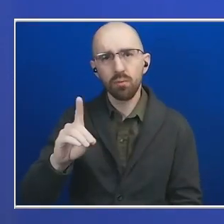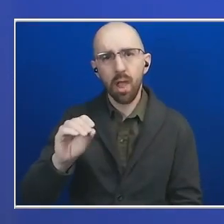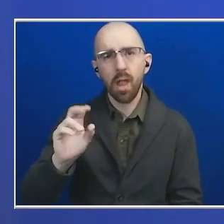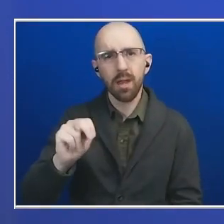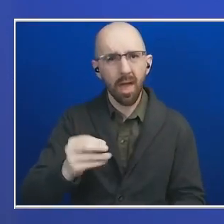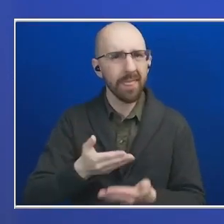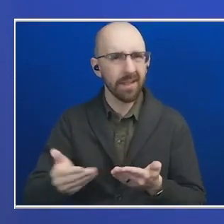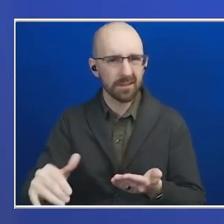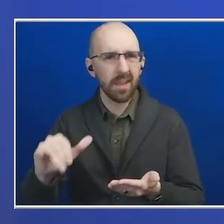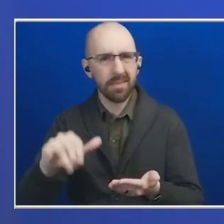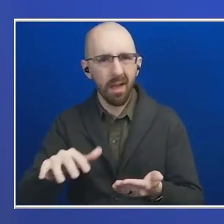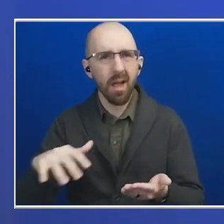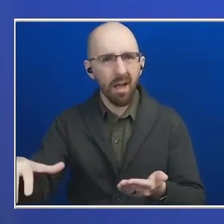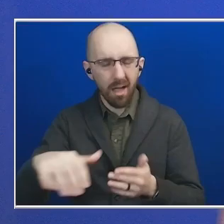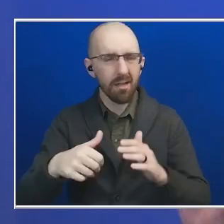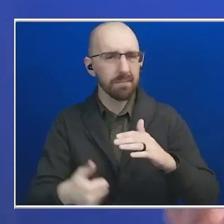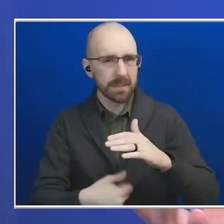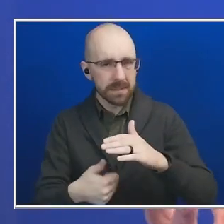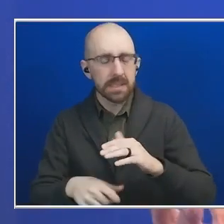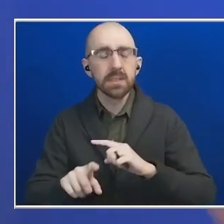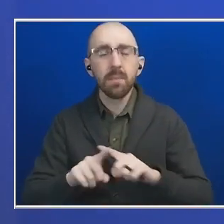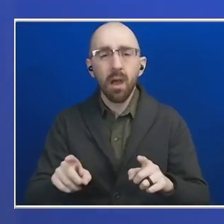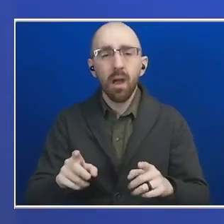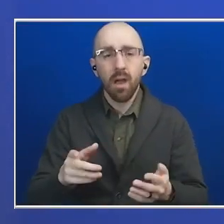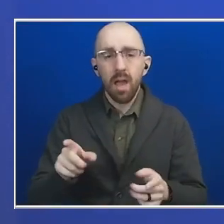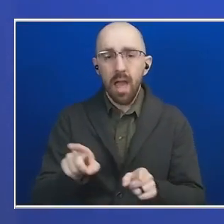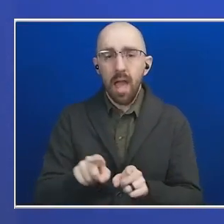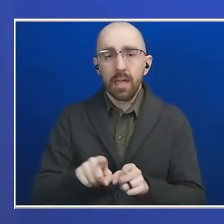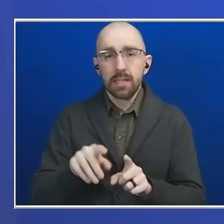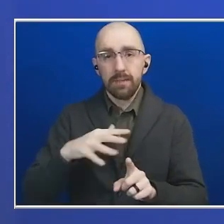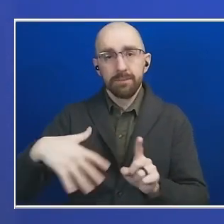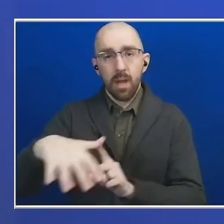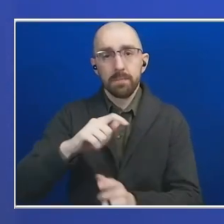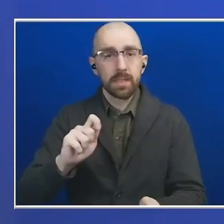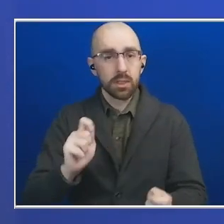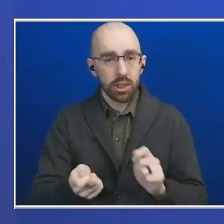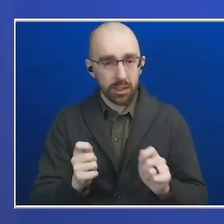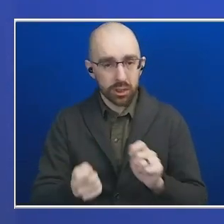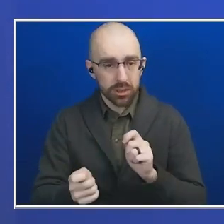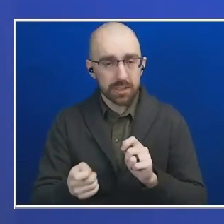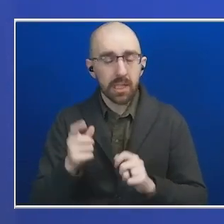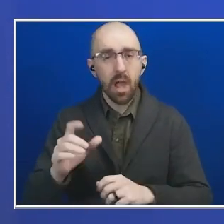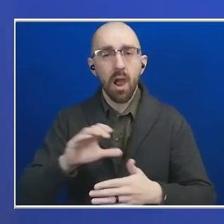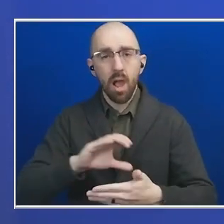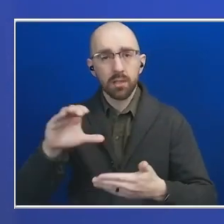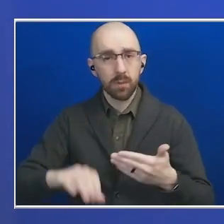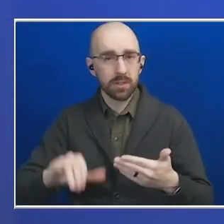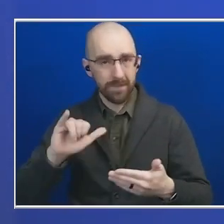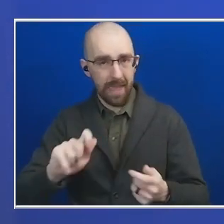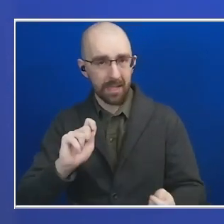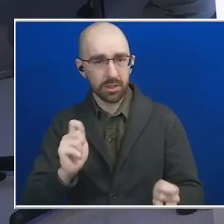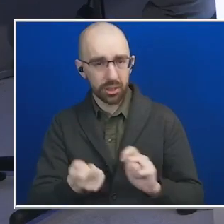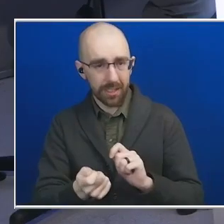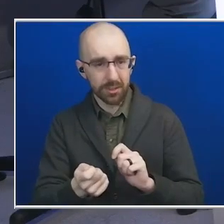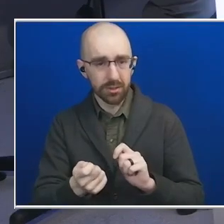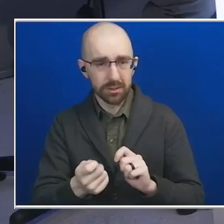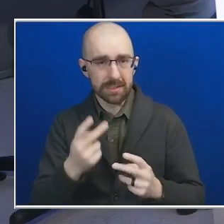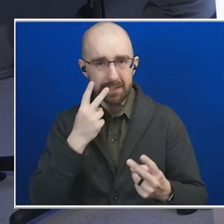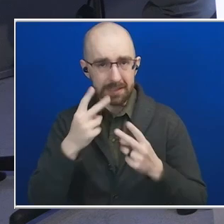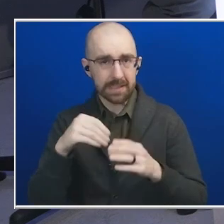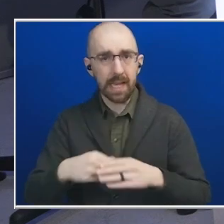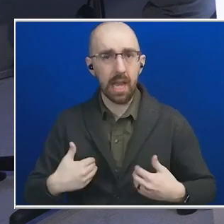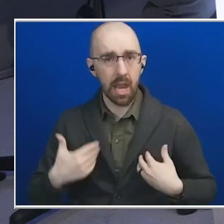but what we're seeing is just as our environment changes, the consequences of that change are seen in lung cancer. Right, thank